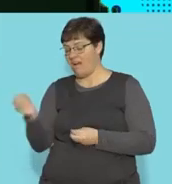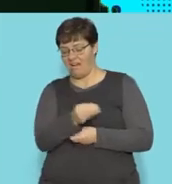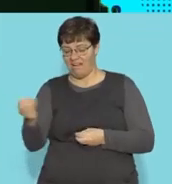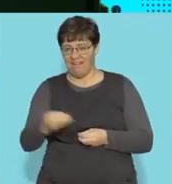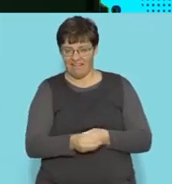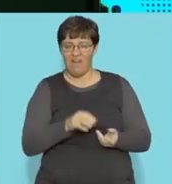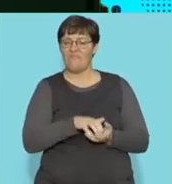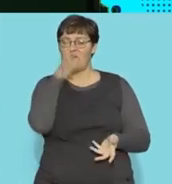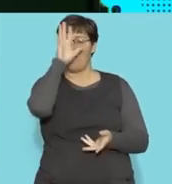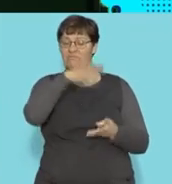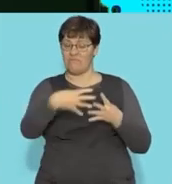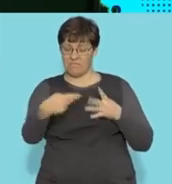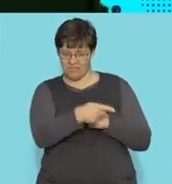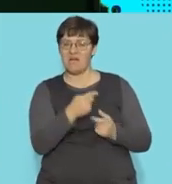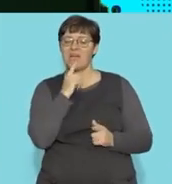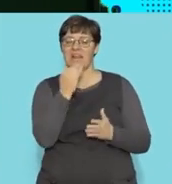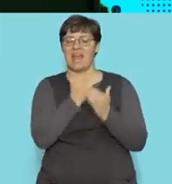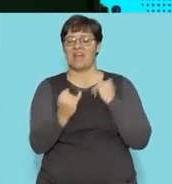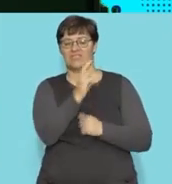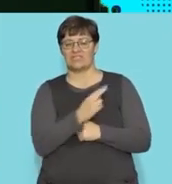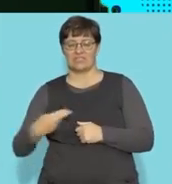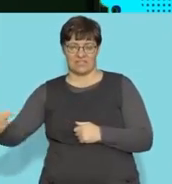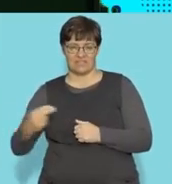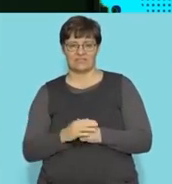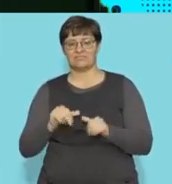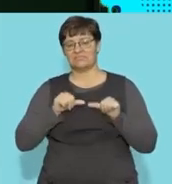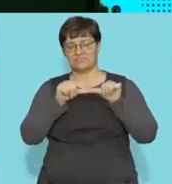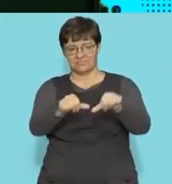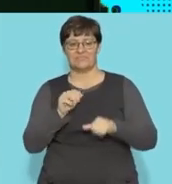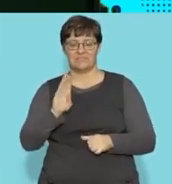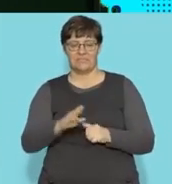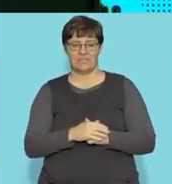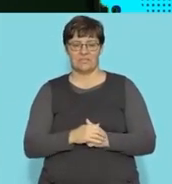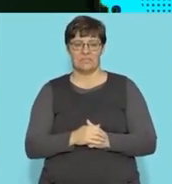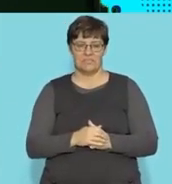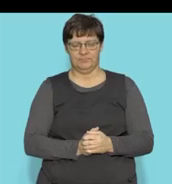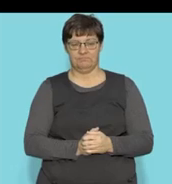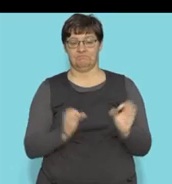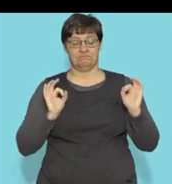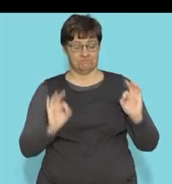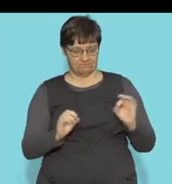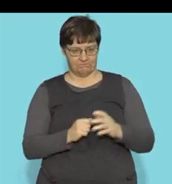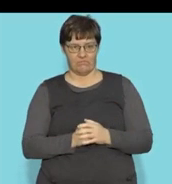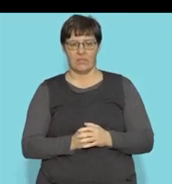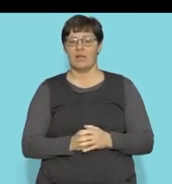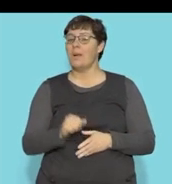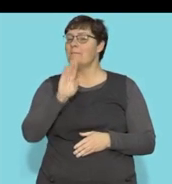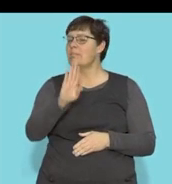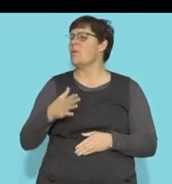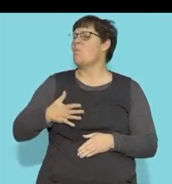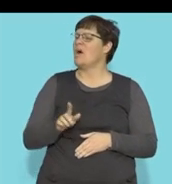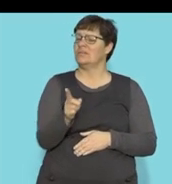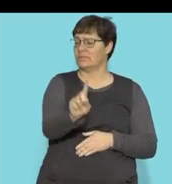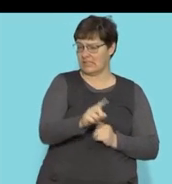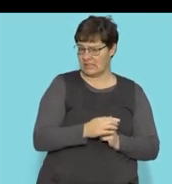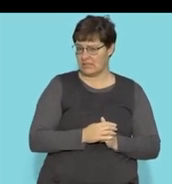the volume formula, I was able to isolate my h. Let's go on to B. Great, so B is asking